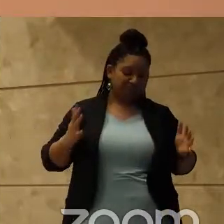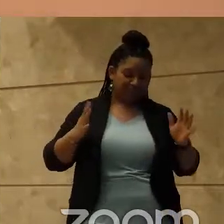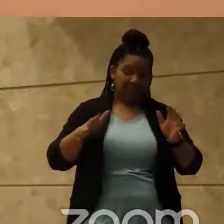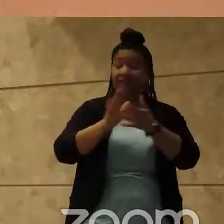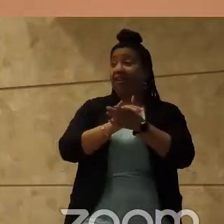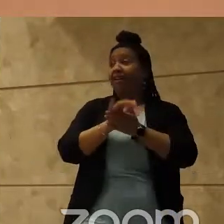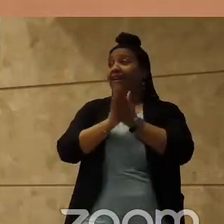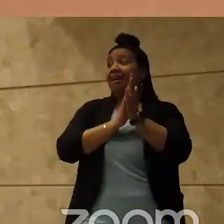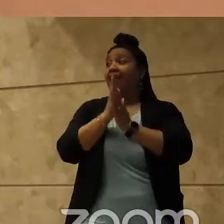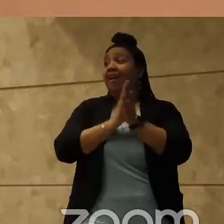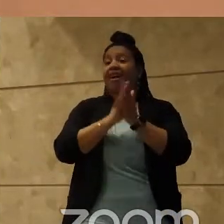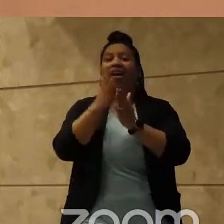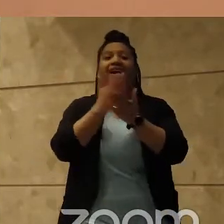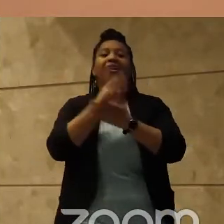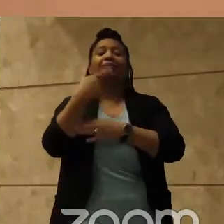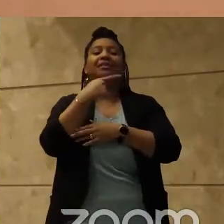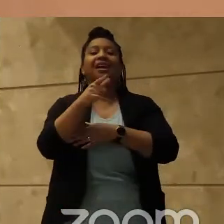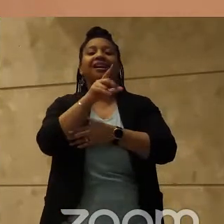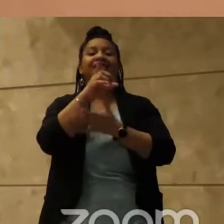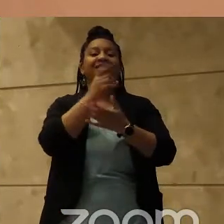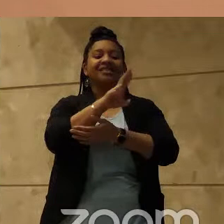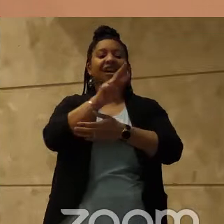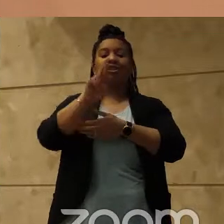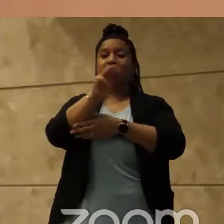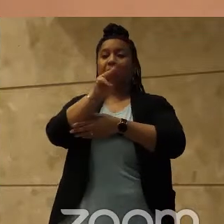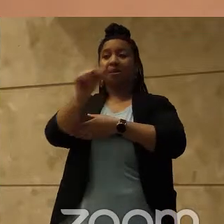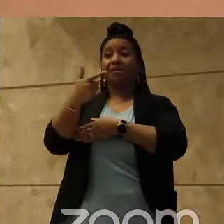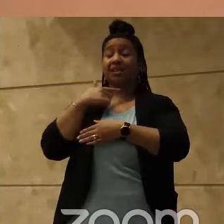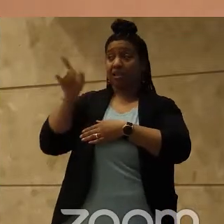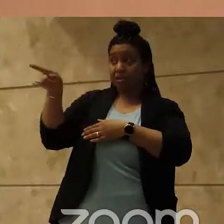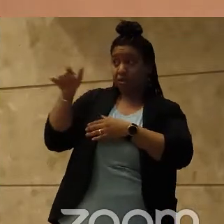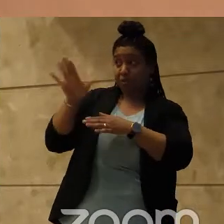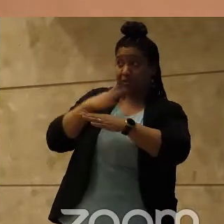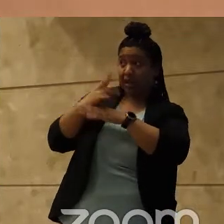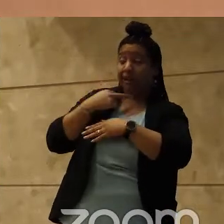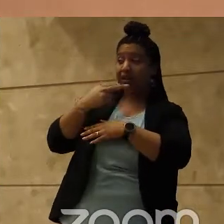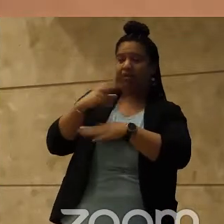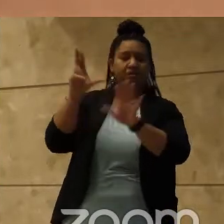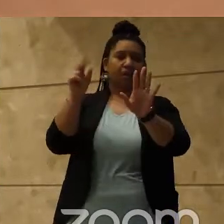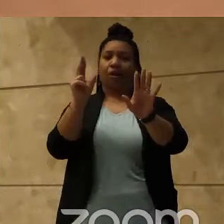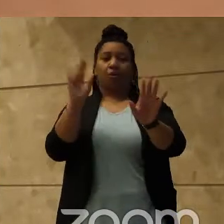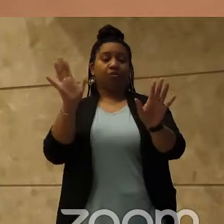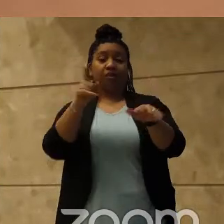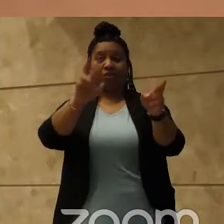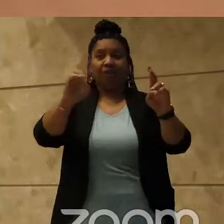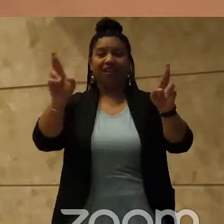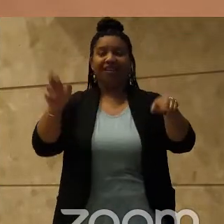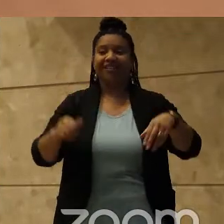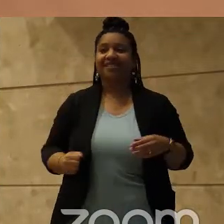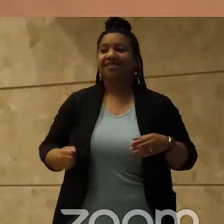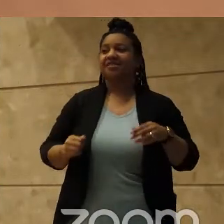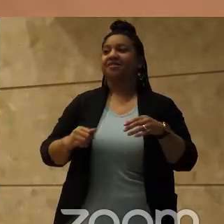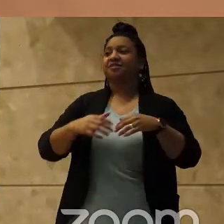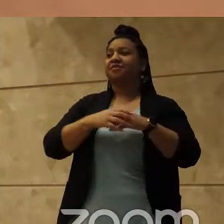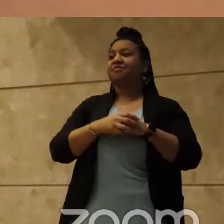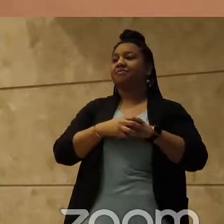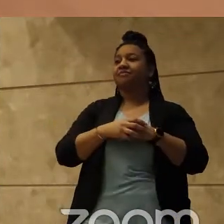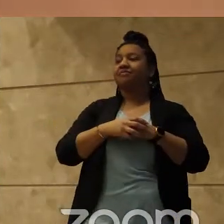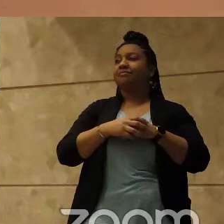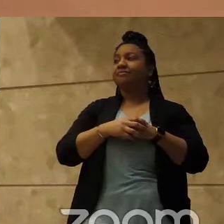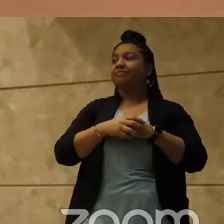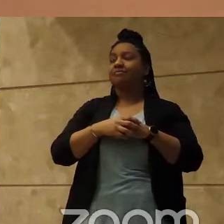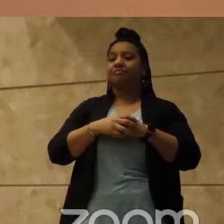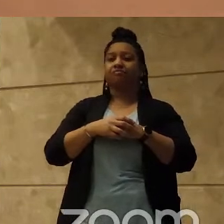Spilled stuff on Dr. me. Dr. Rima asked me, she said, can you sing? I said, y'all don't want him. Y'all ready? I was going to, so